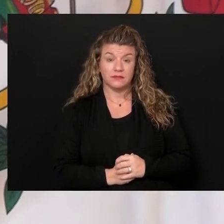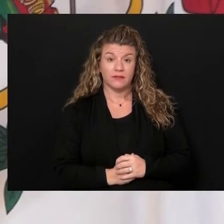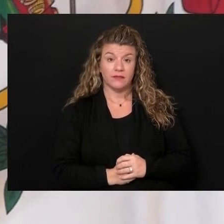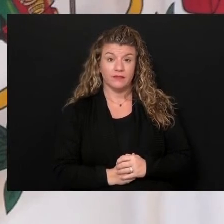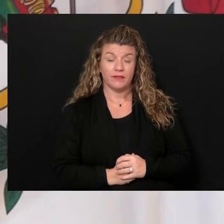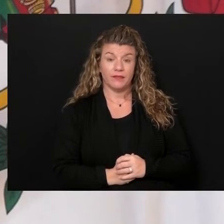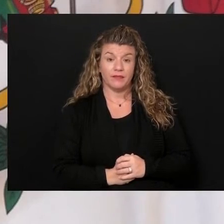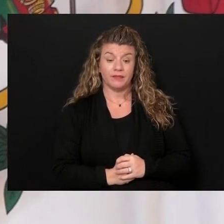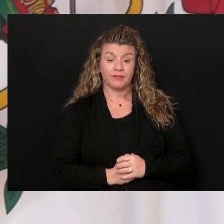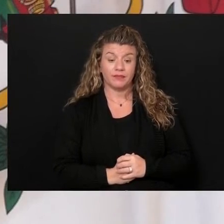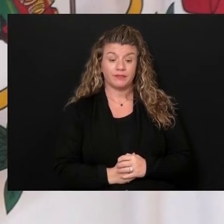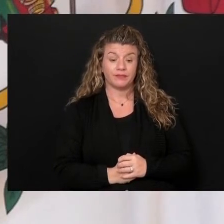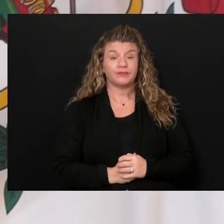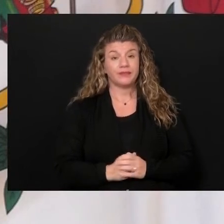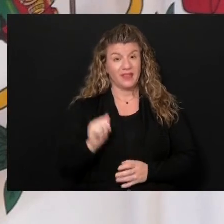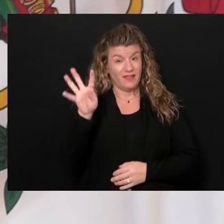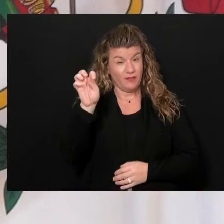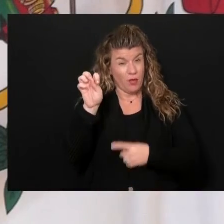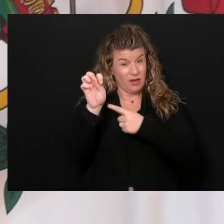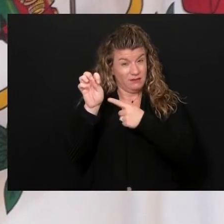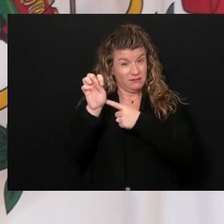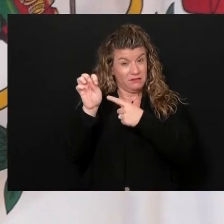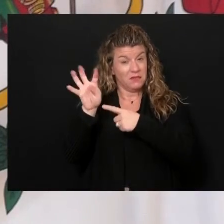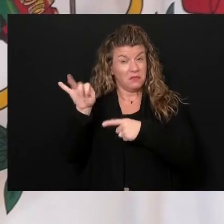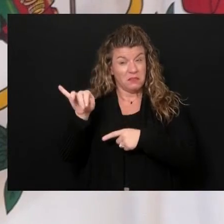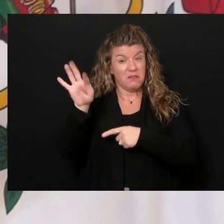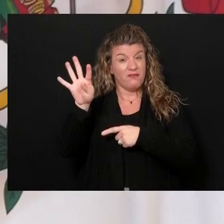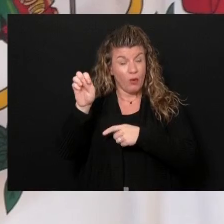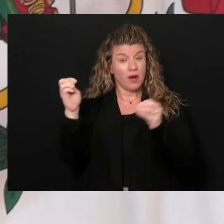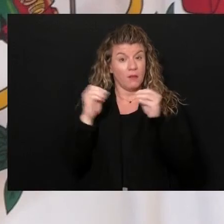We had 40 more people die.